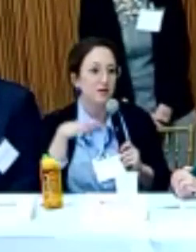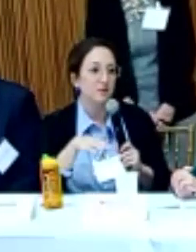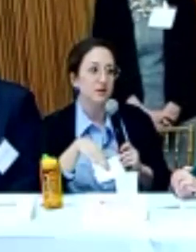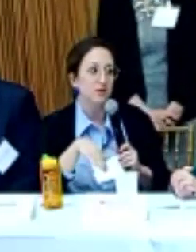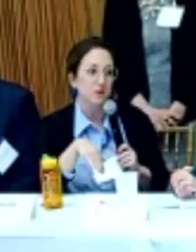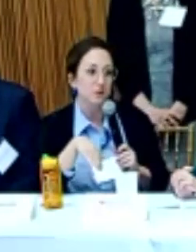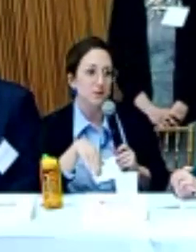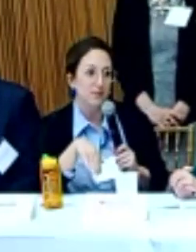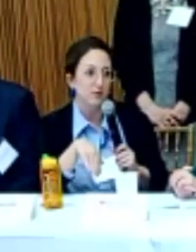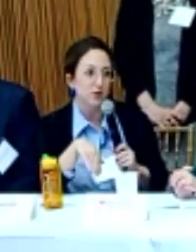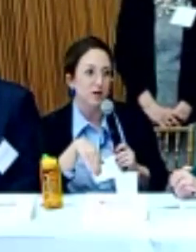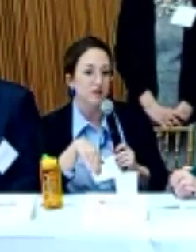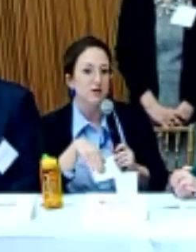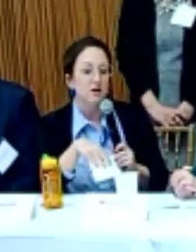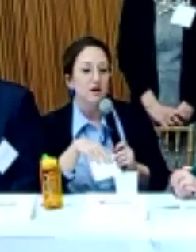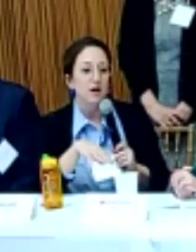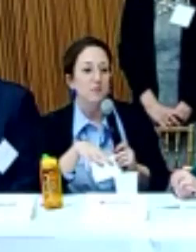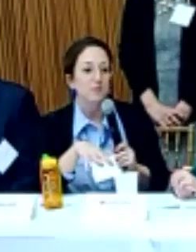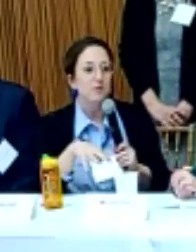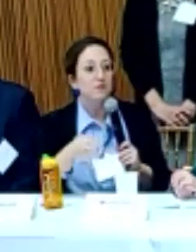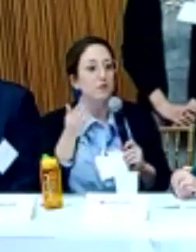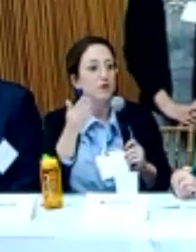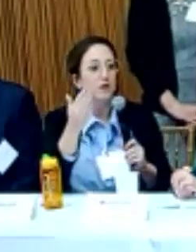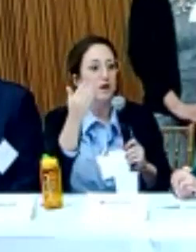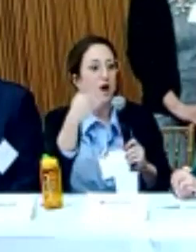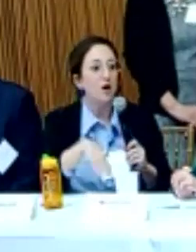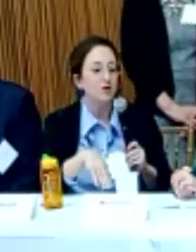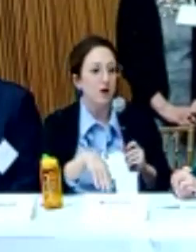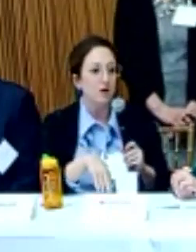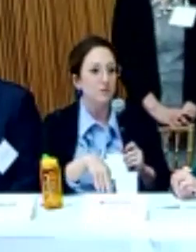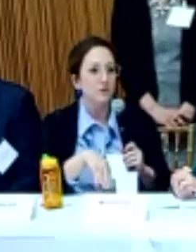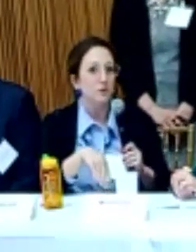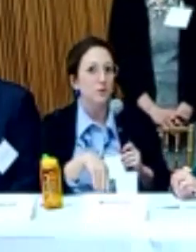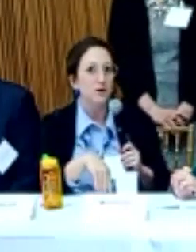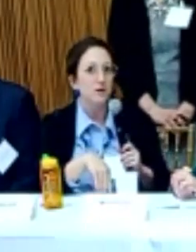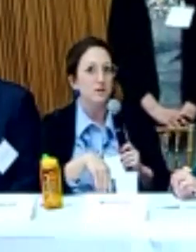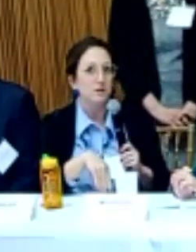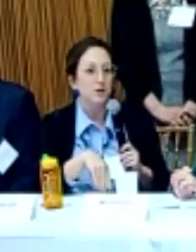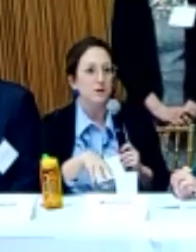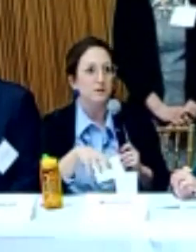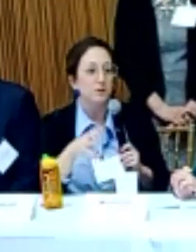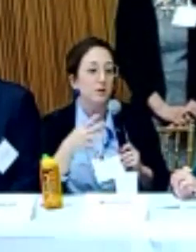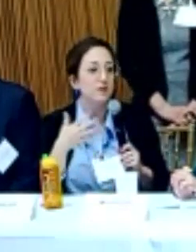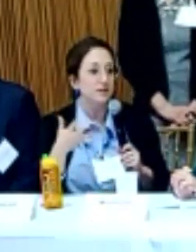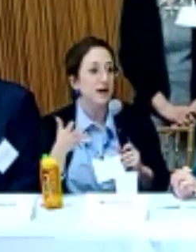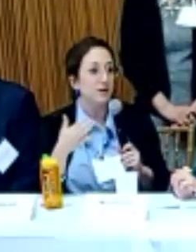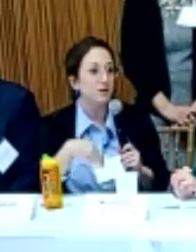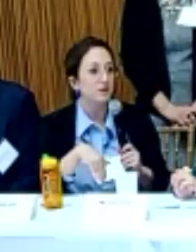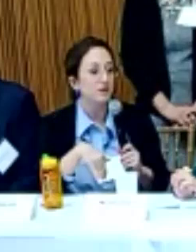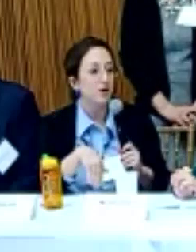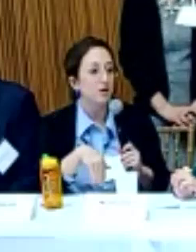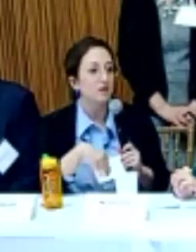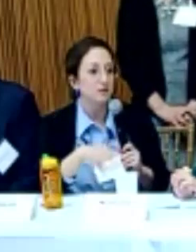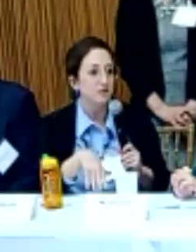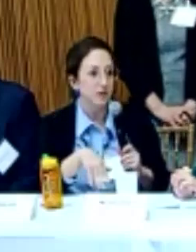it creates a really wonderful paper trail um but for our law so one of the parts one of the protected categories